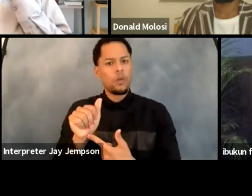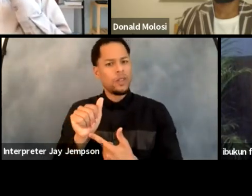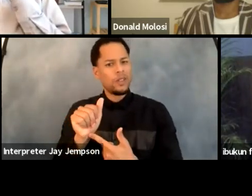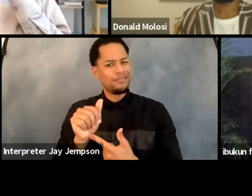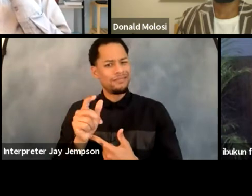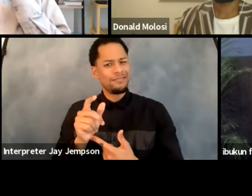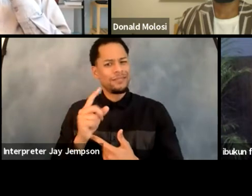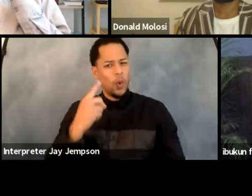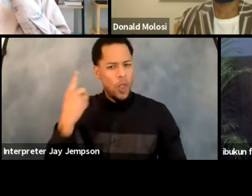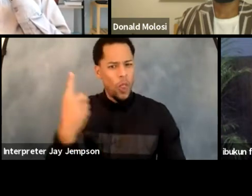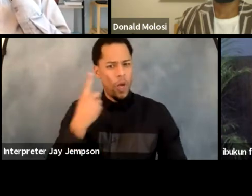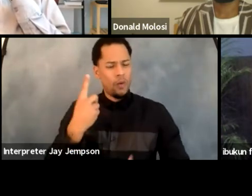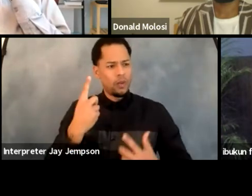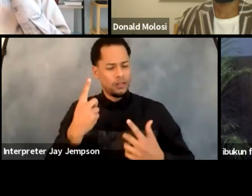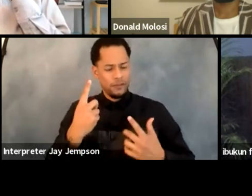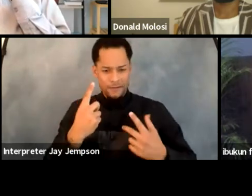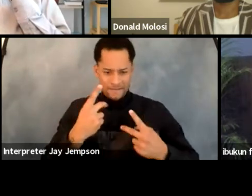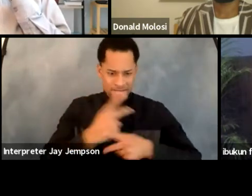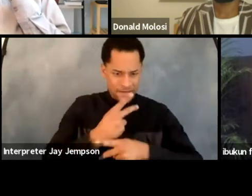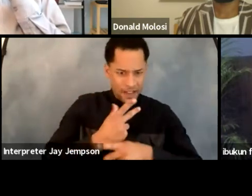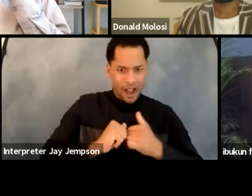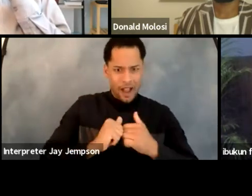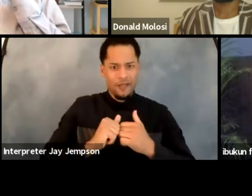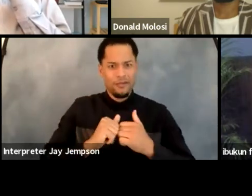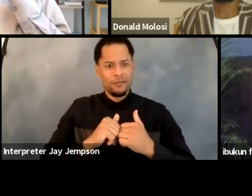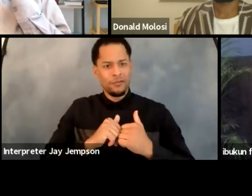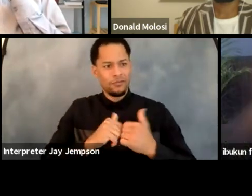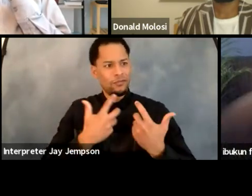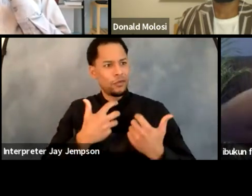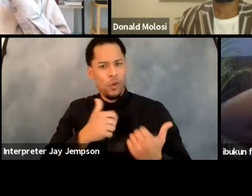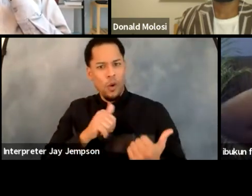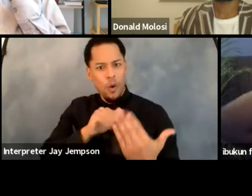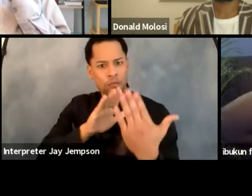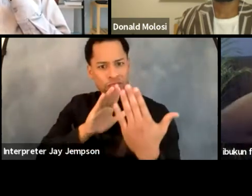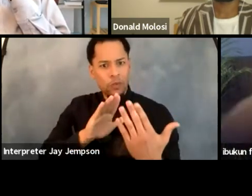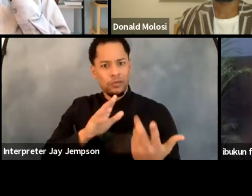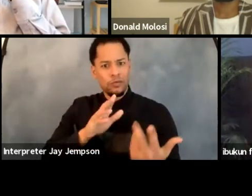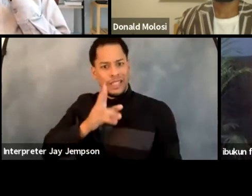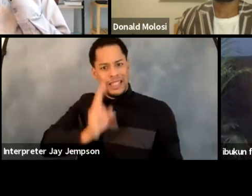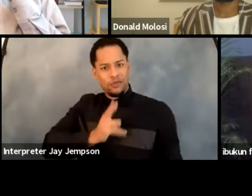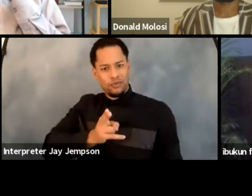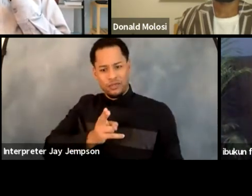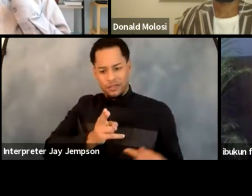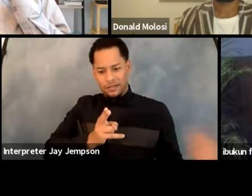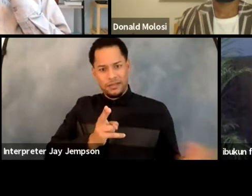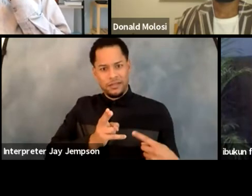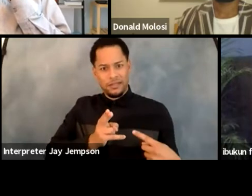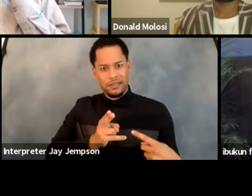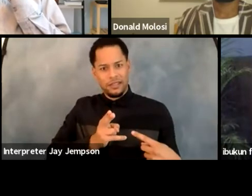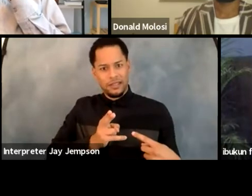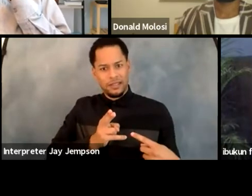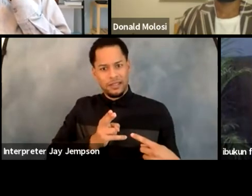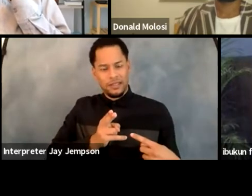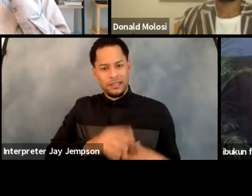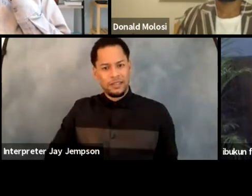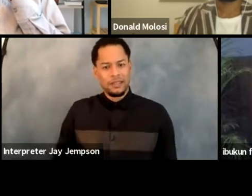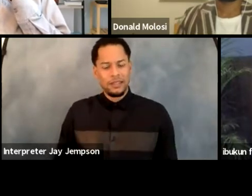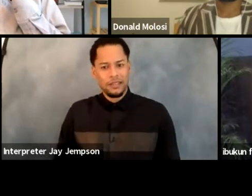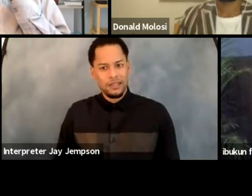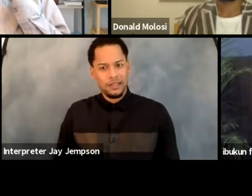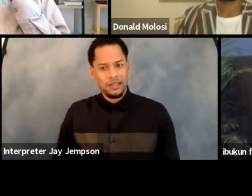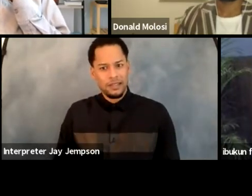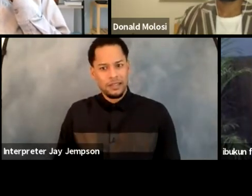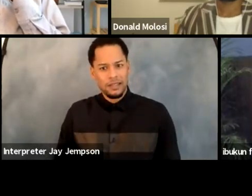a history that now needs to be told and heard. And that was a